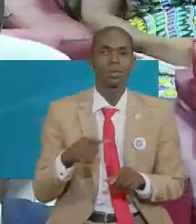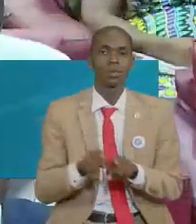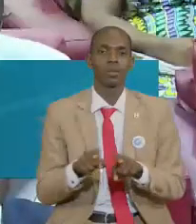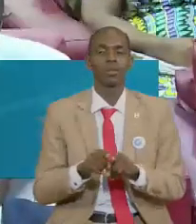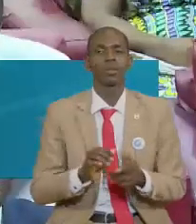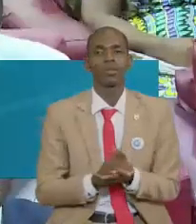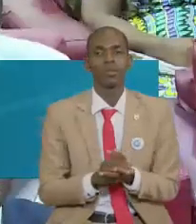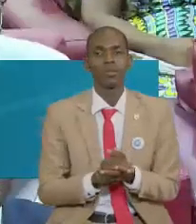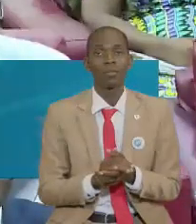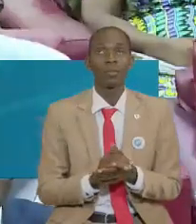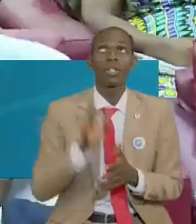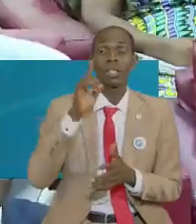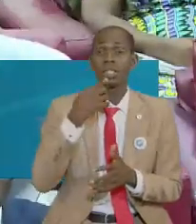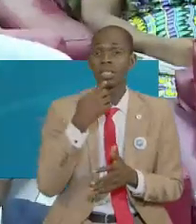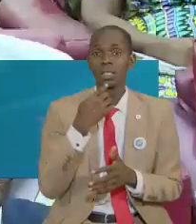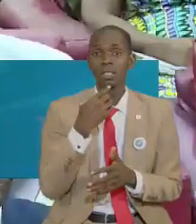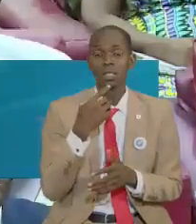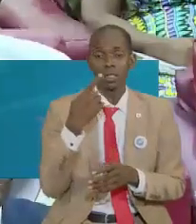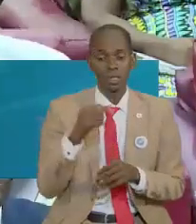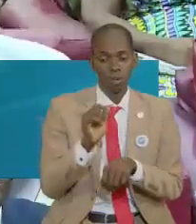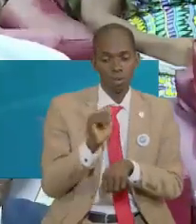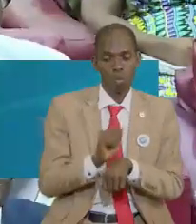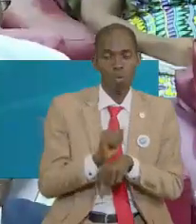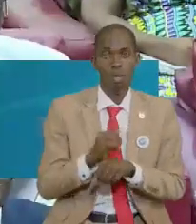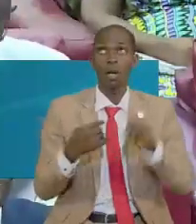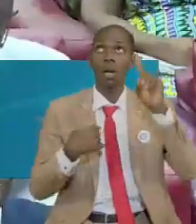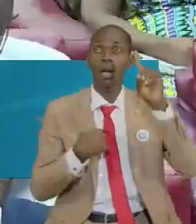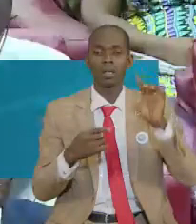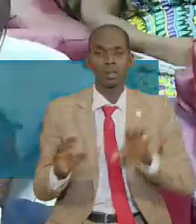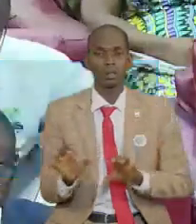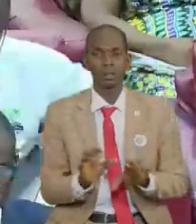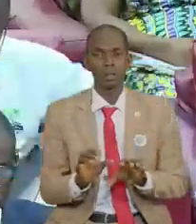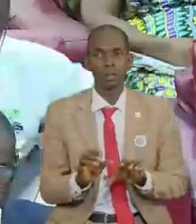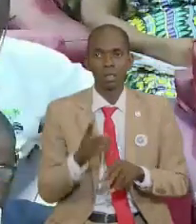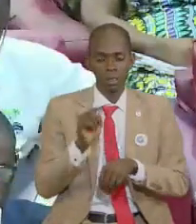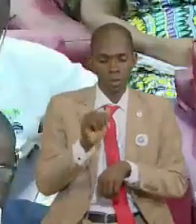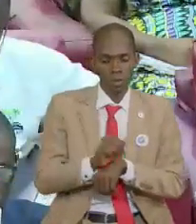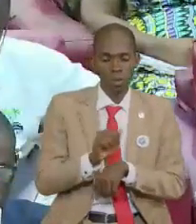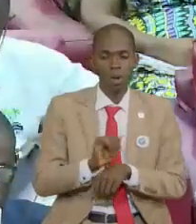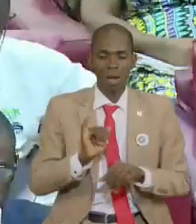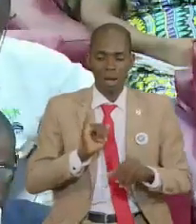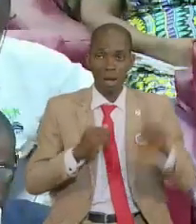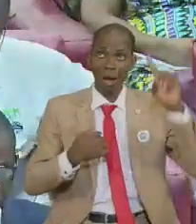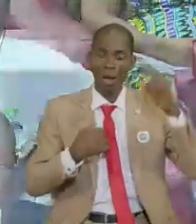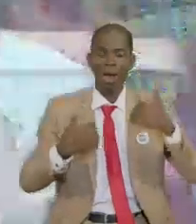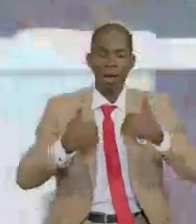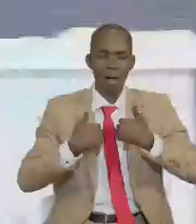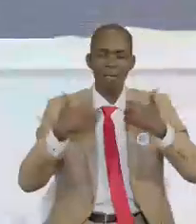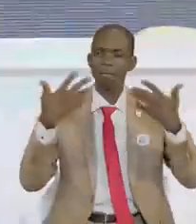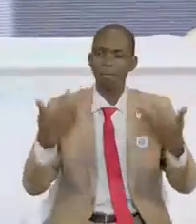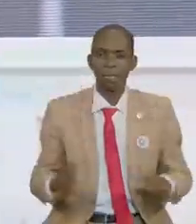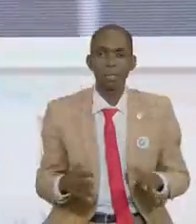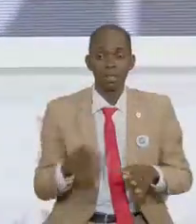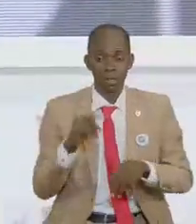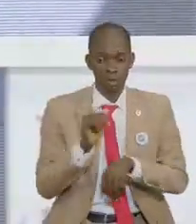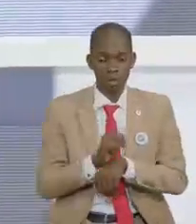It says, the works I did, the works I have done, the works I continue to